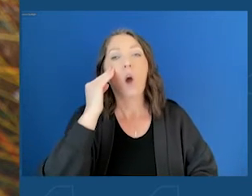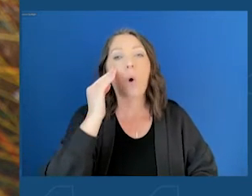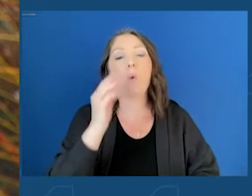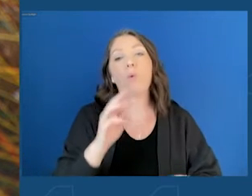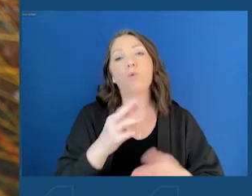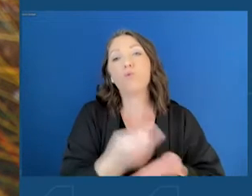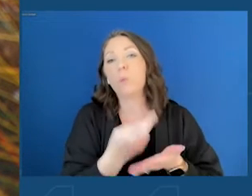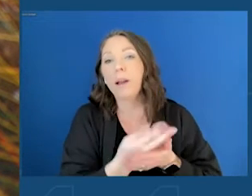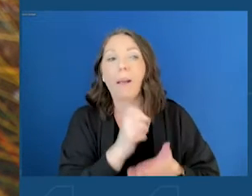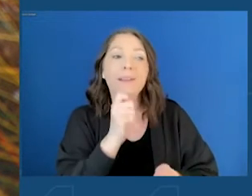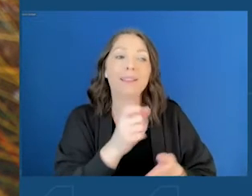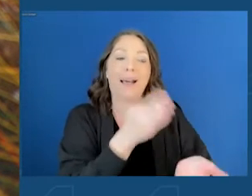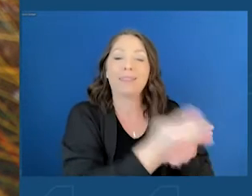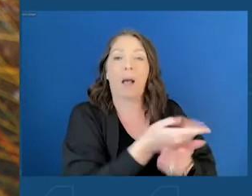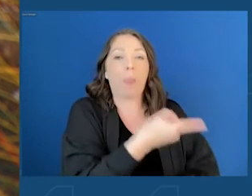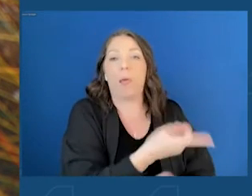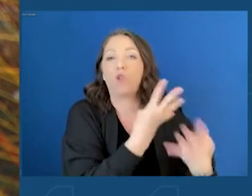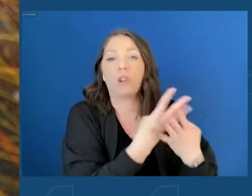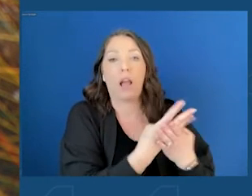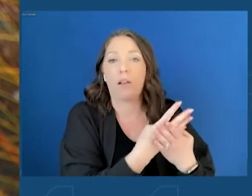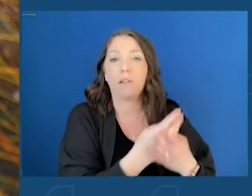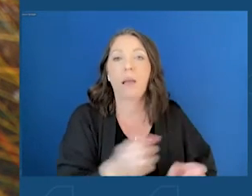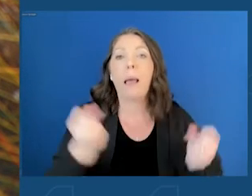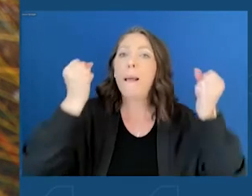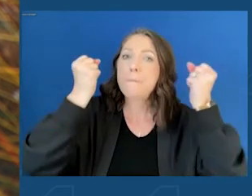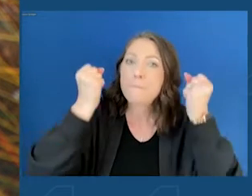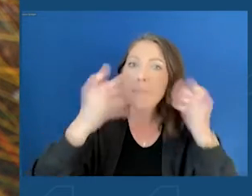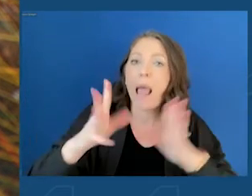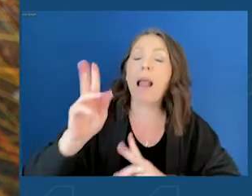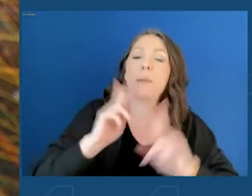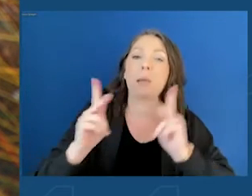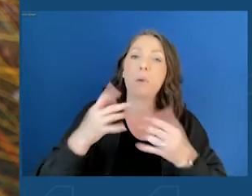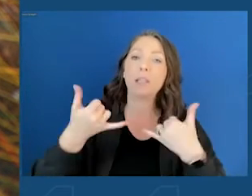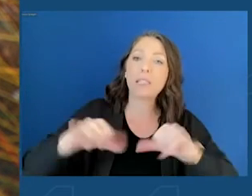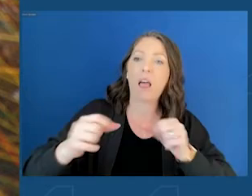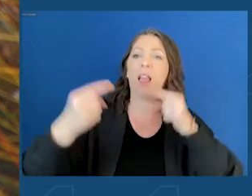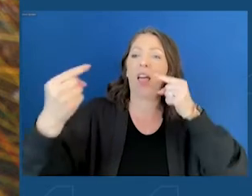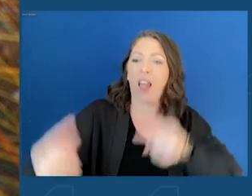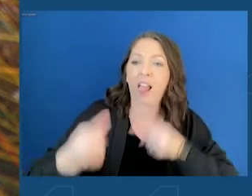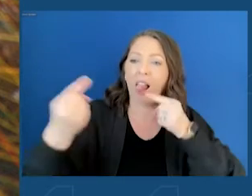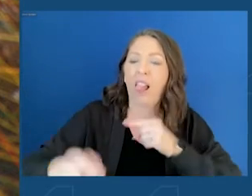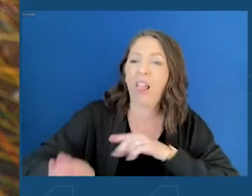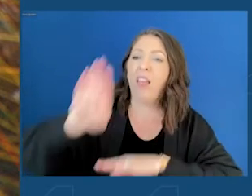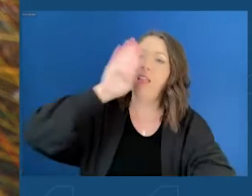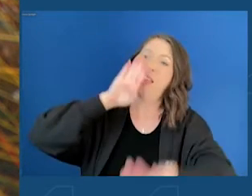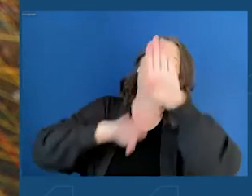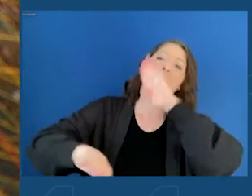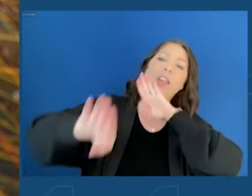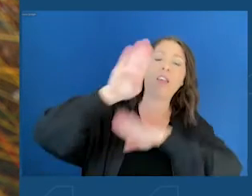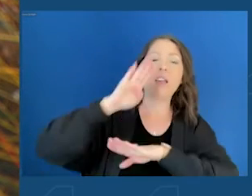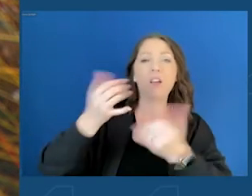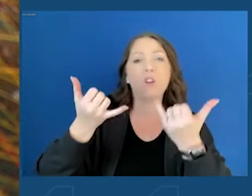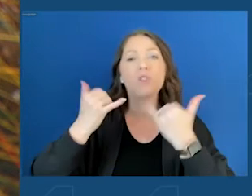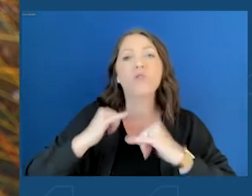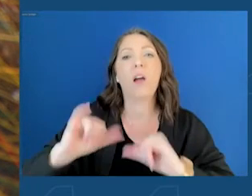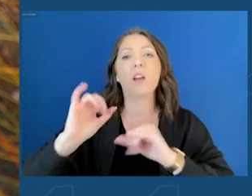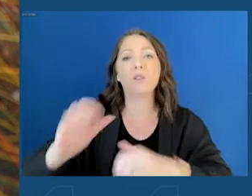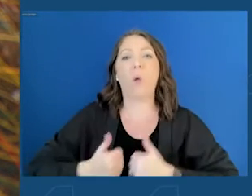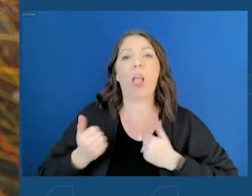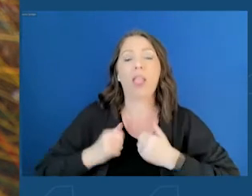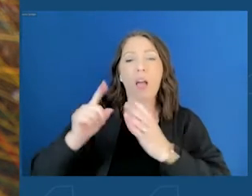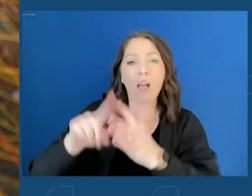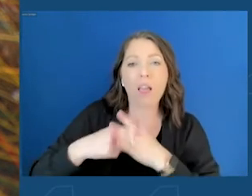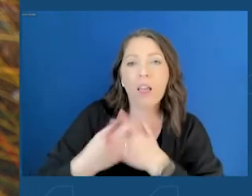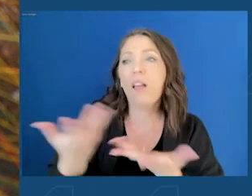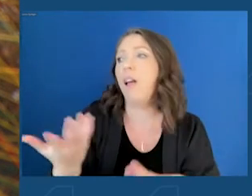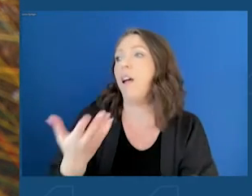many formerly incarcerated people still face hurdle after hurdle when trying to restart their lives, whether it's securing stable housing, a good